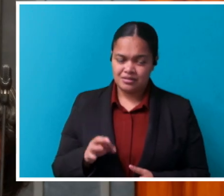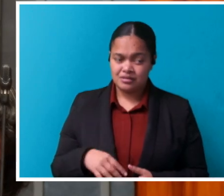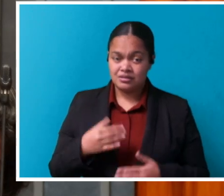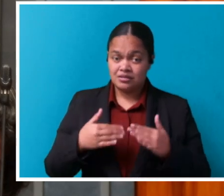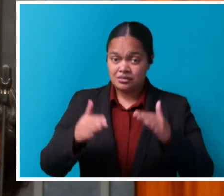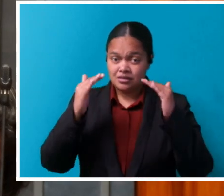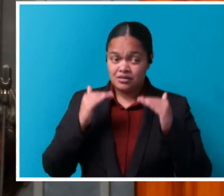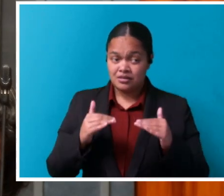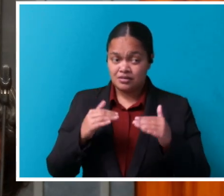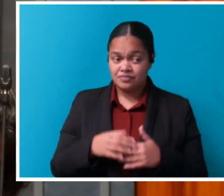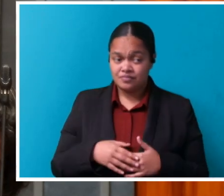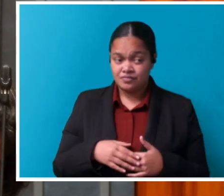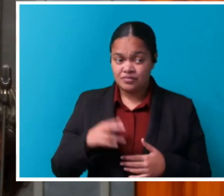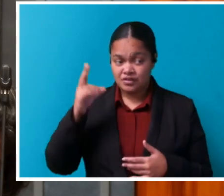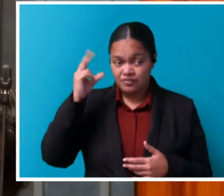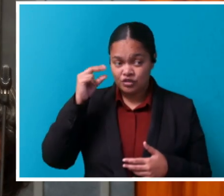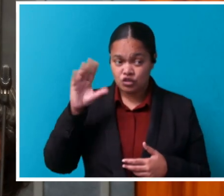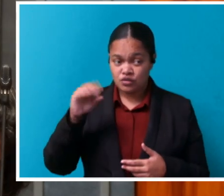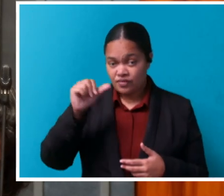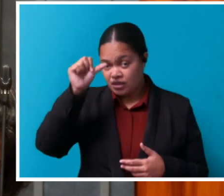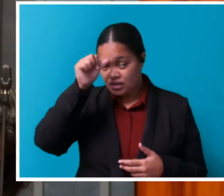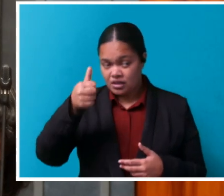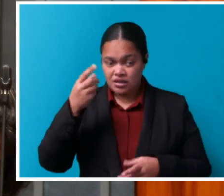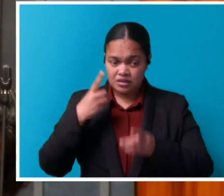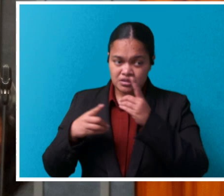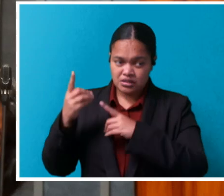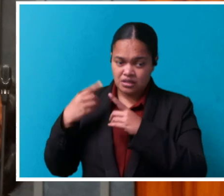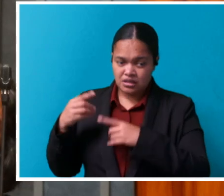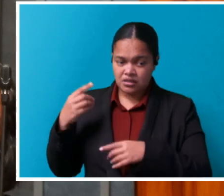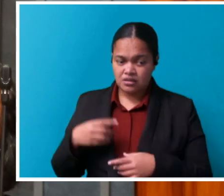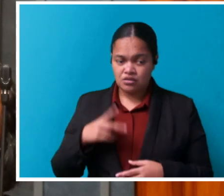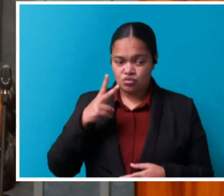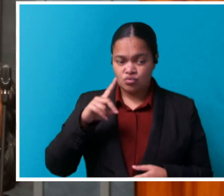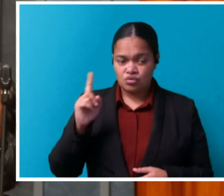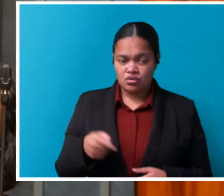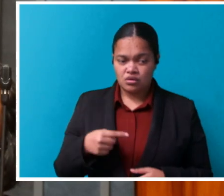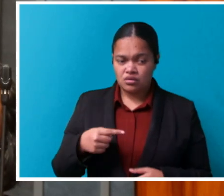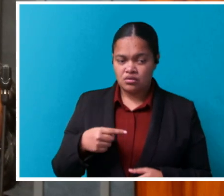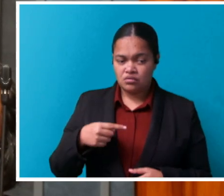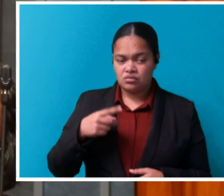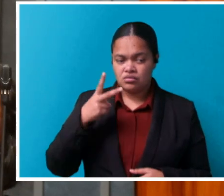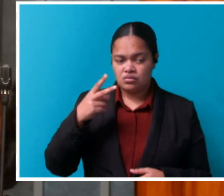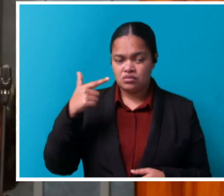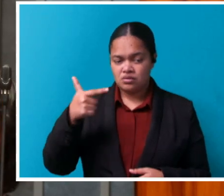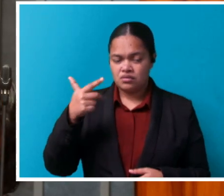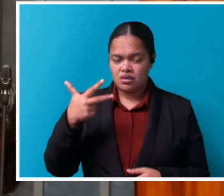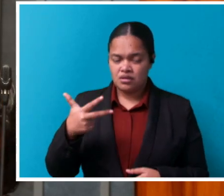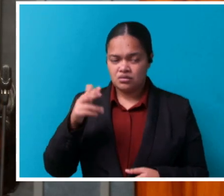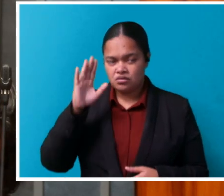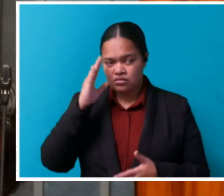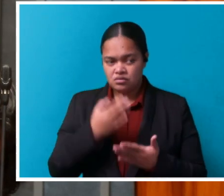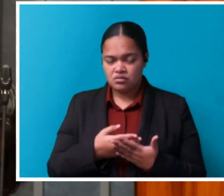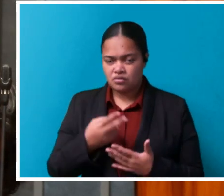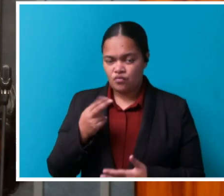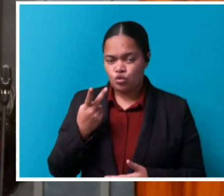followed by Fijians of Indian descent students with 2,278 scholarships, or